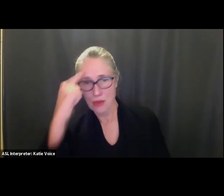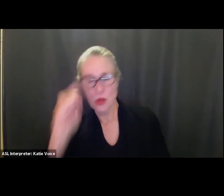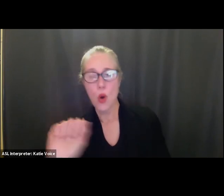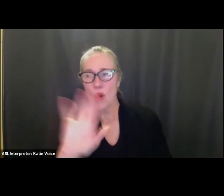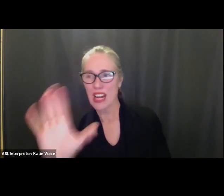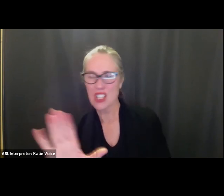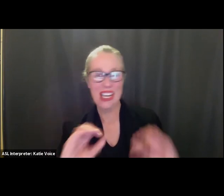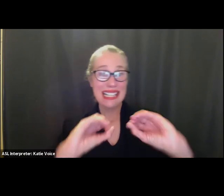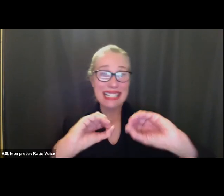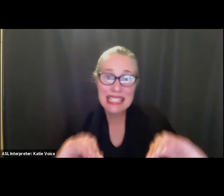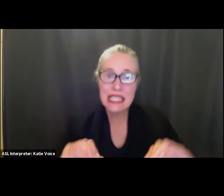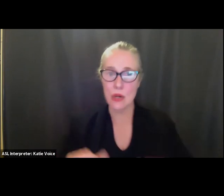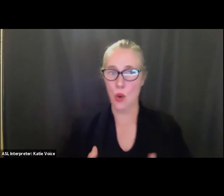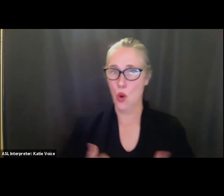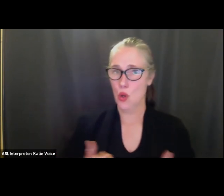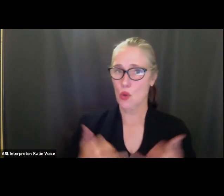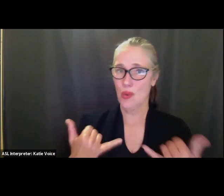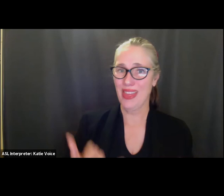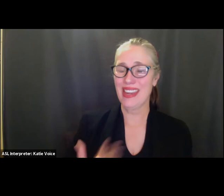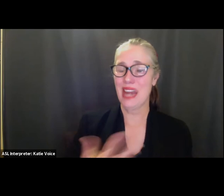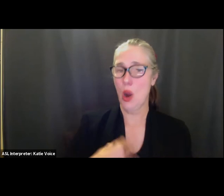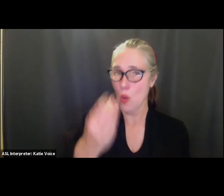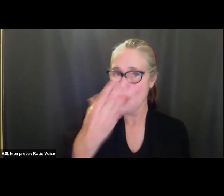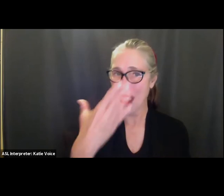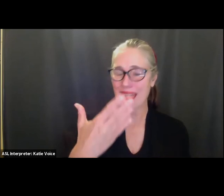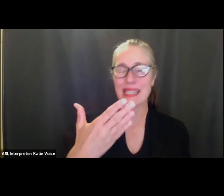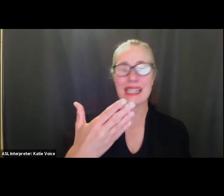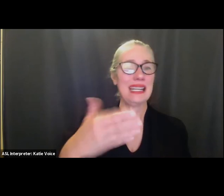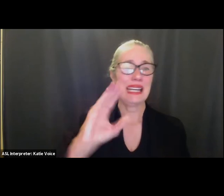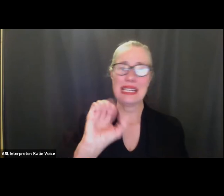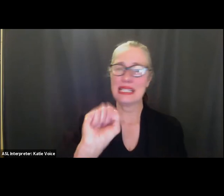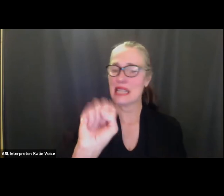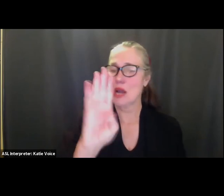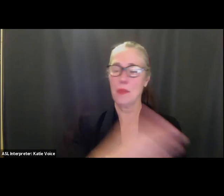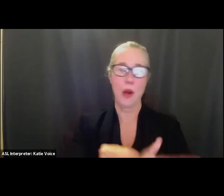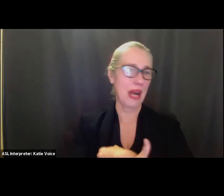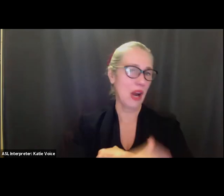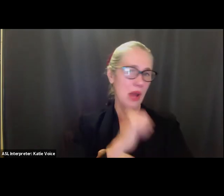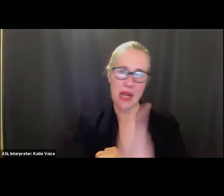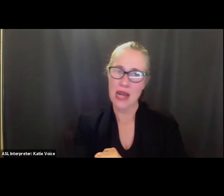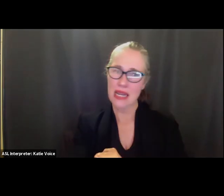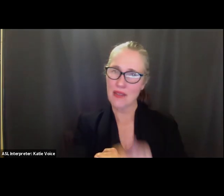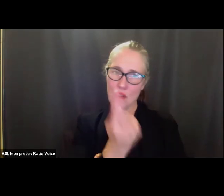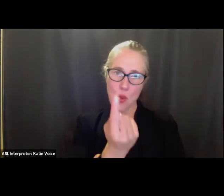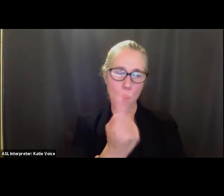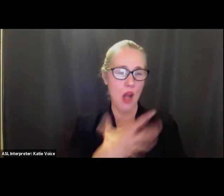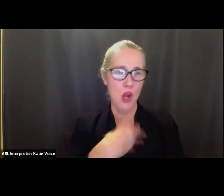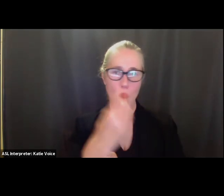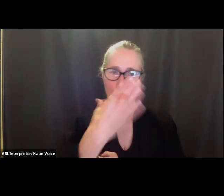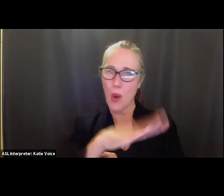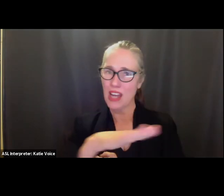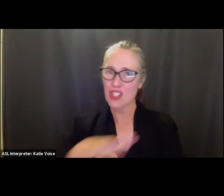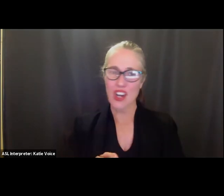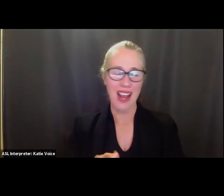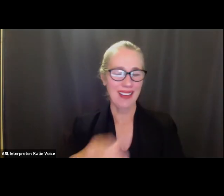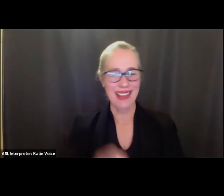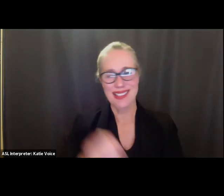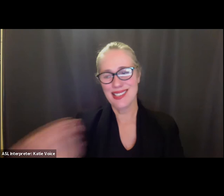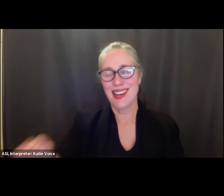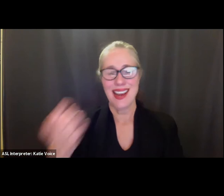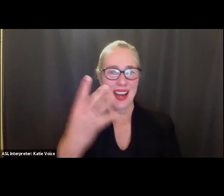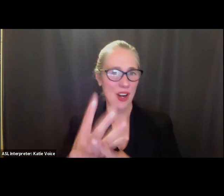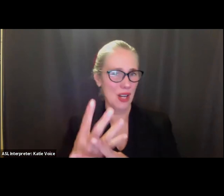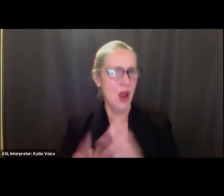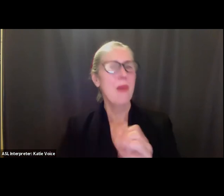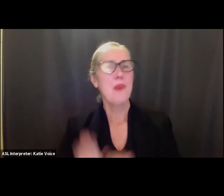who are incarcerated there's not a single white child who is incarcerated so again the majority of these students have been